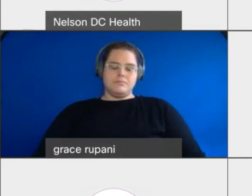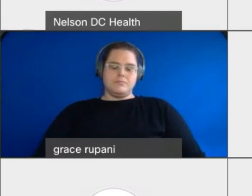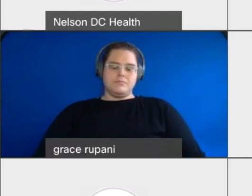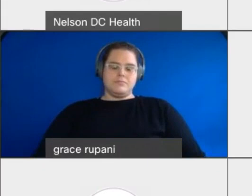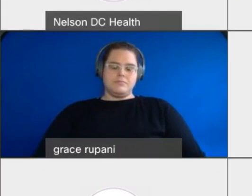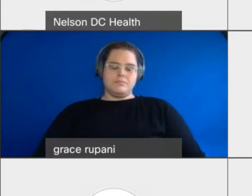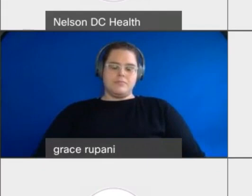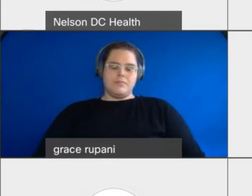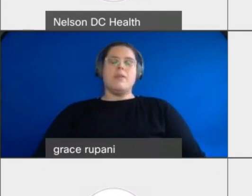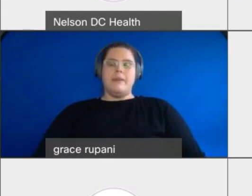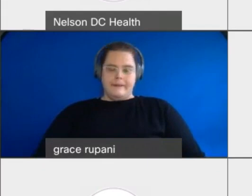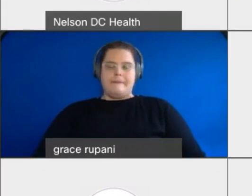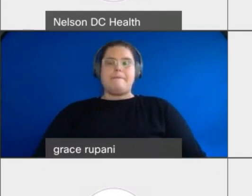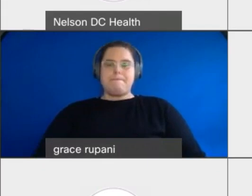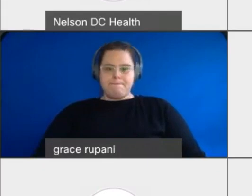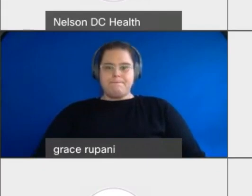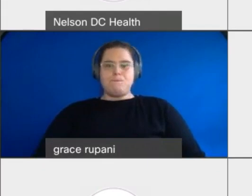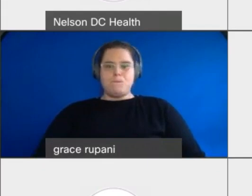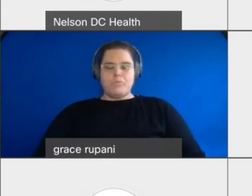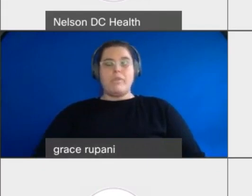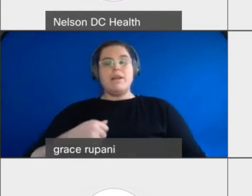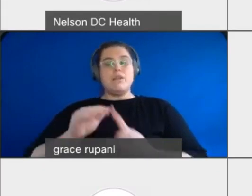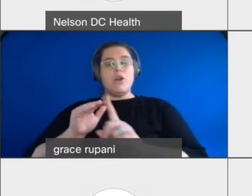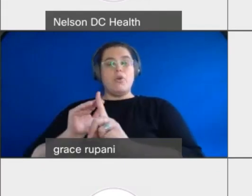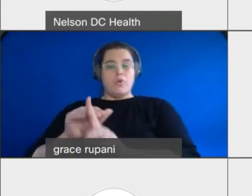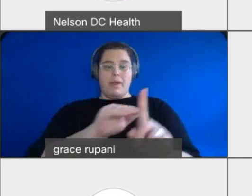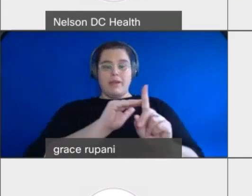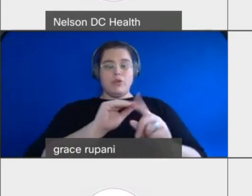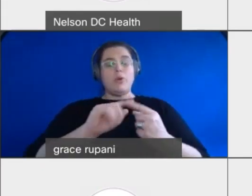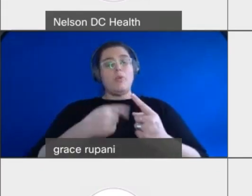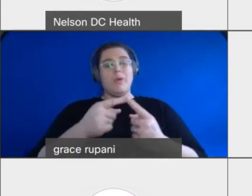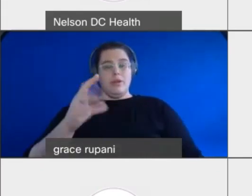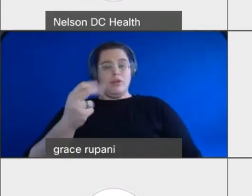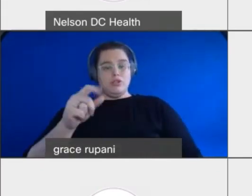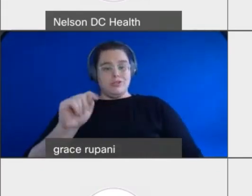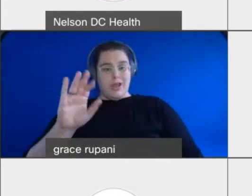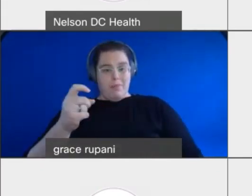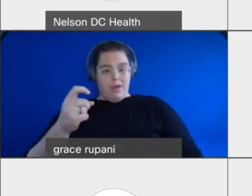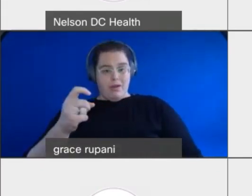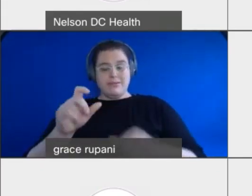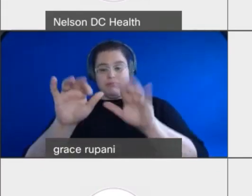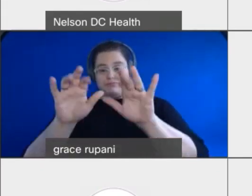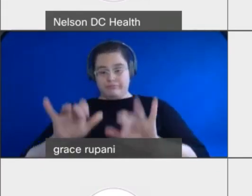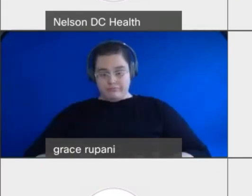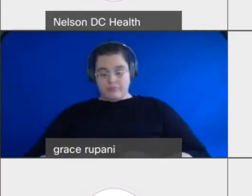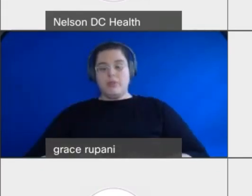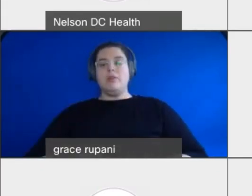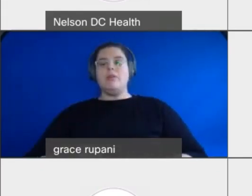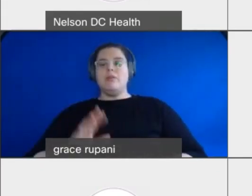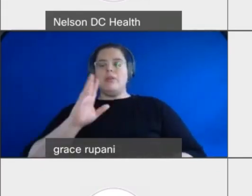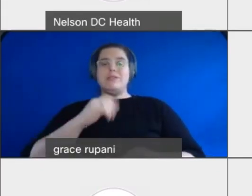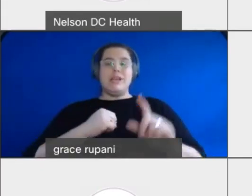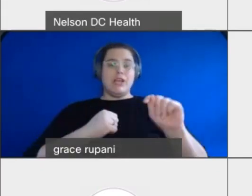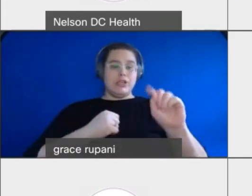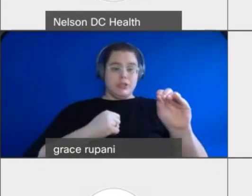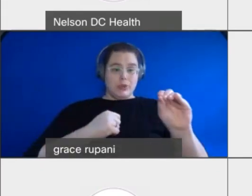Just as a reminder to people, if you're going to type a question in the chat box, you have to scroll all the way down to